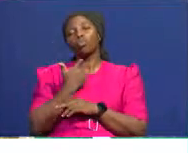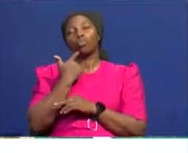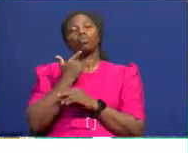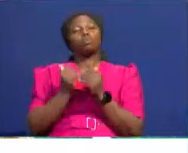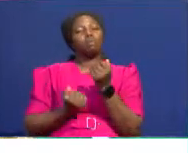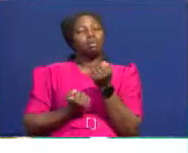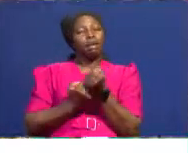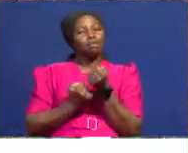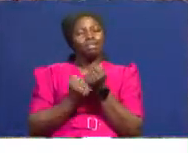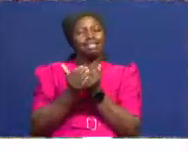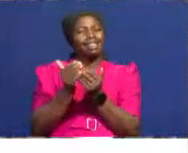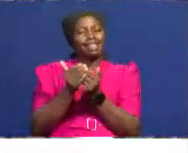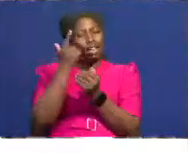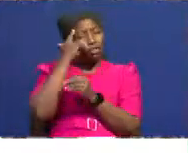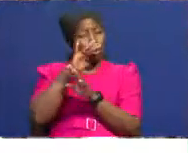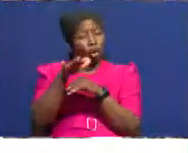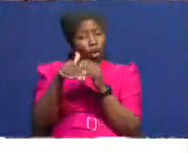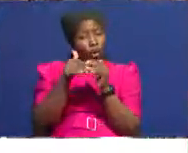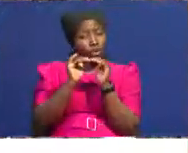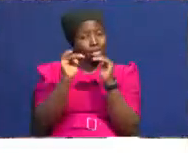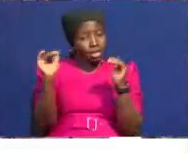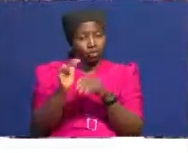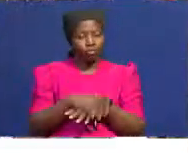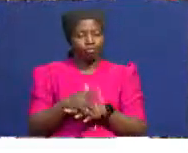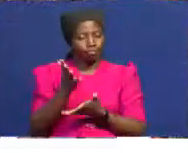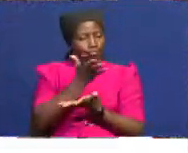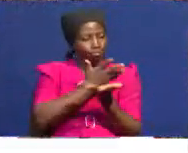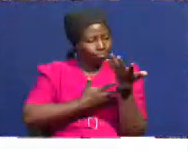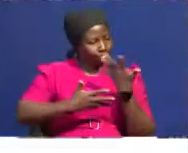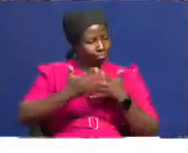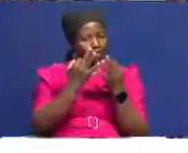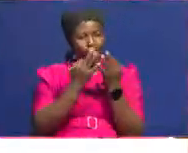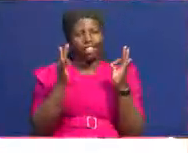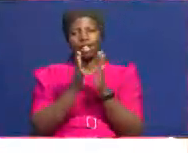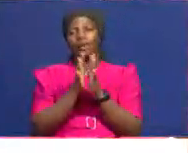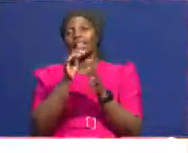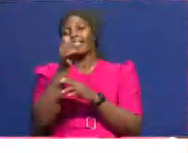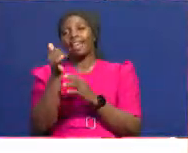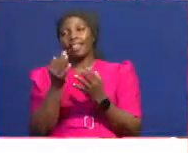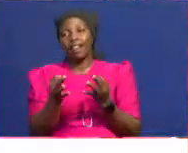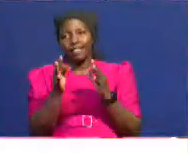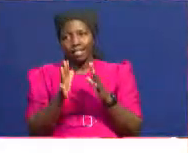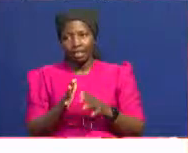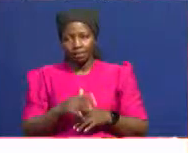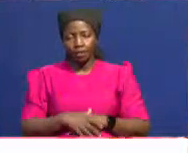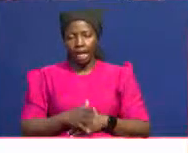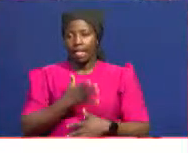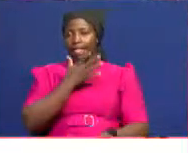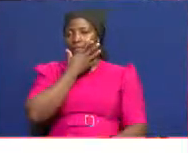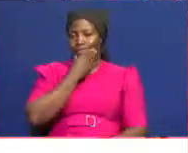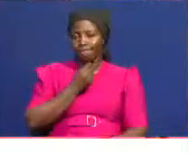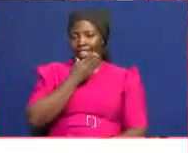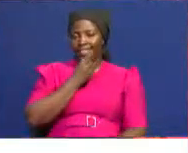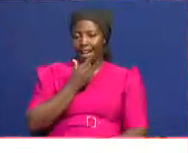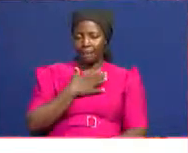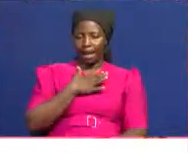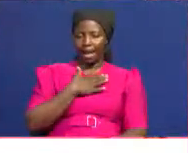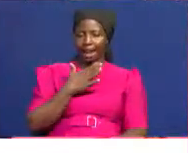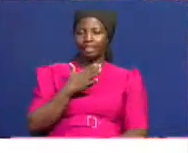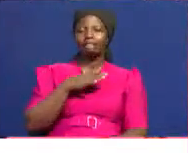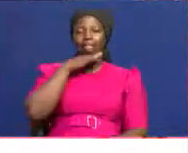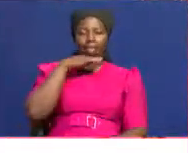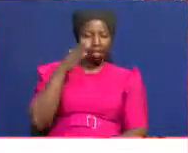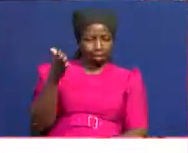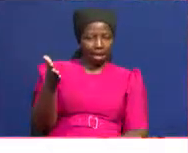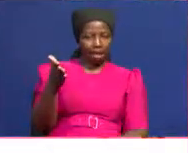equally, disregarding ranks to mingle freely with other officers. Mzee lying over here, the